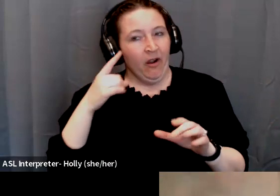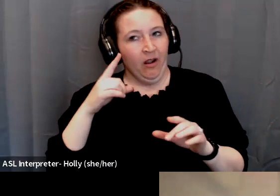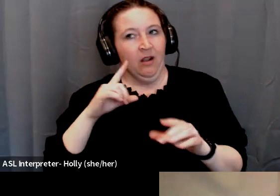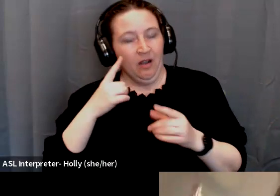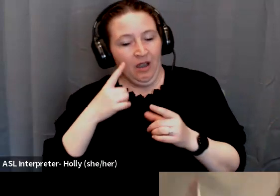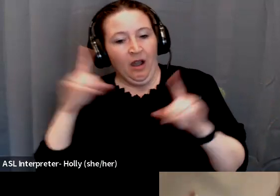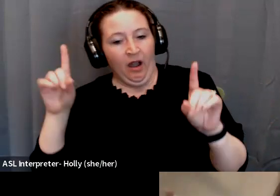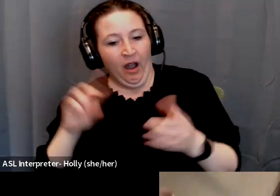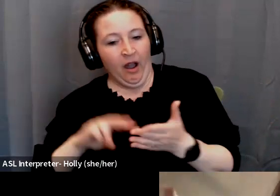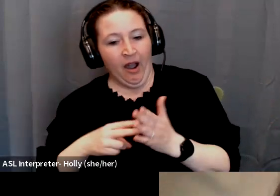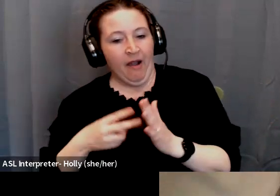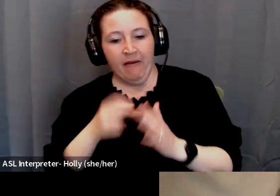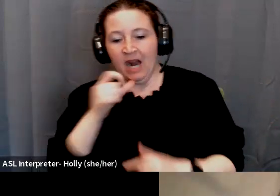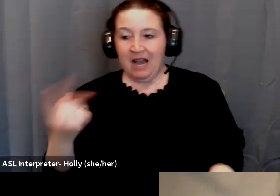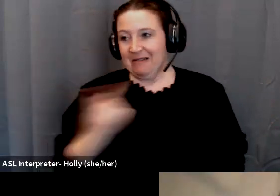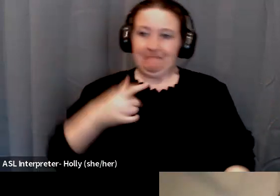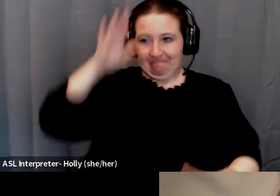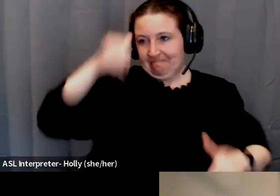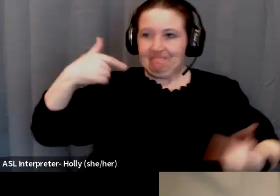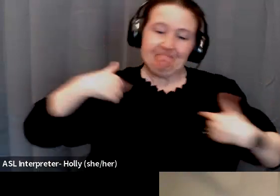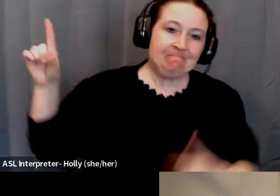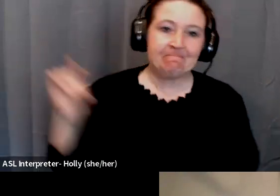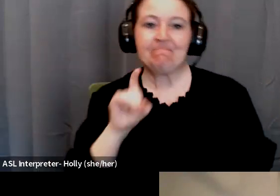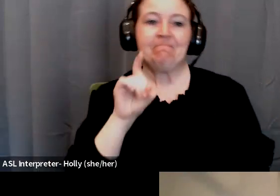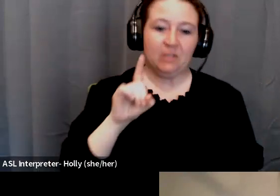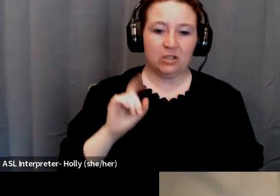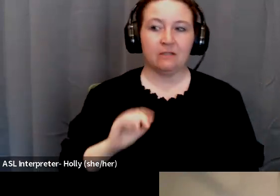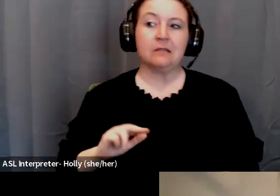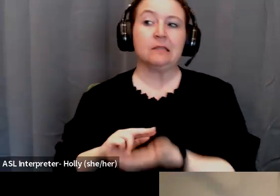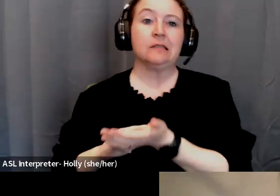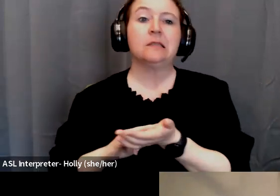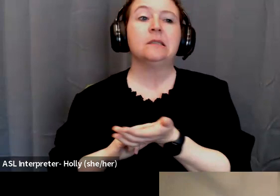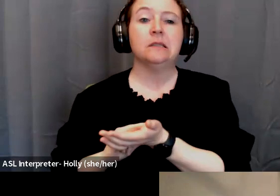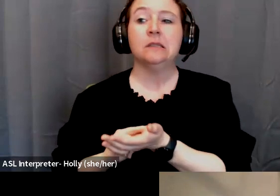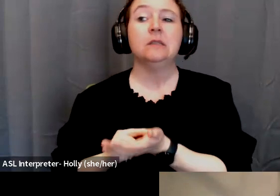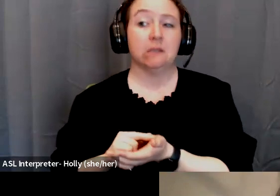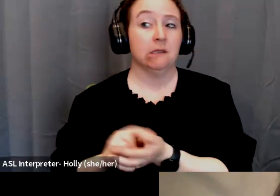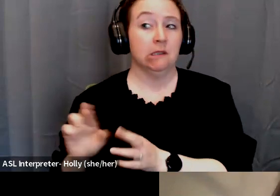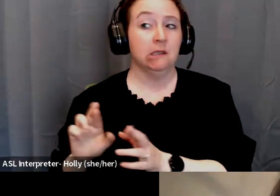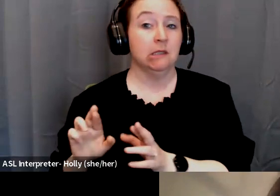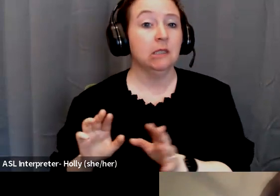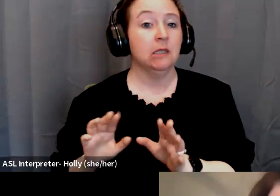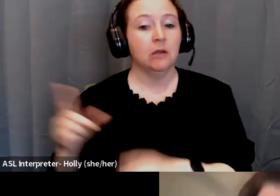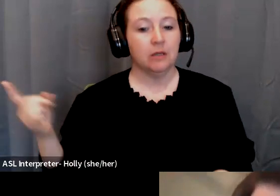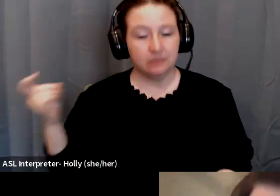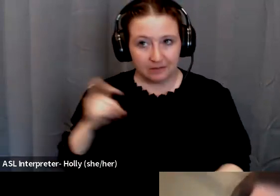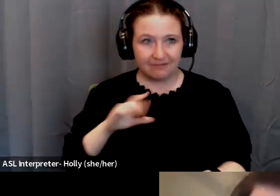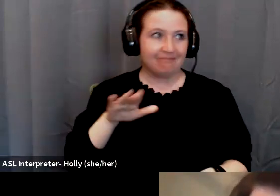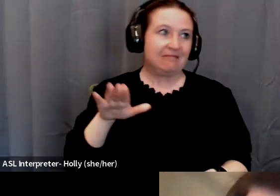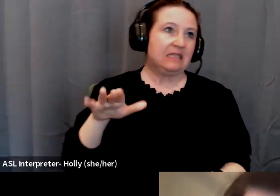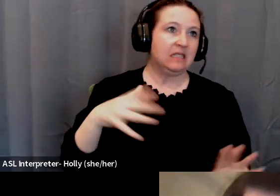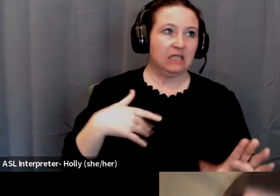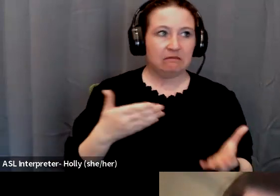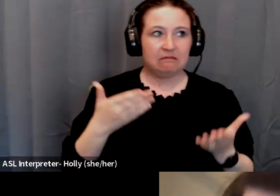So don't just do it on your own. Talk to other people so that you've got people lined up so that it goes as smoothly as it can go. The